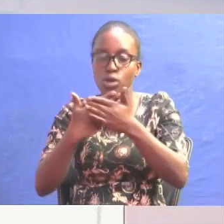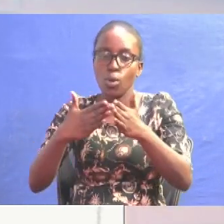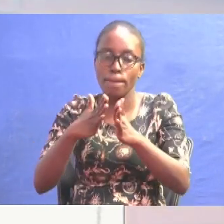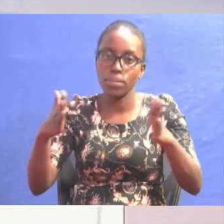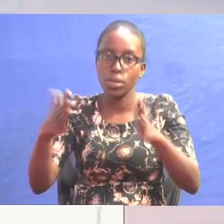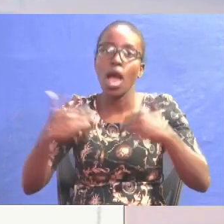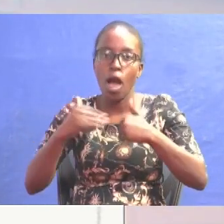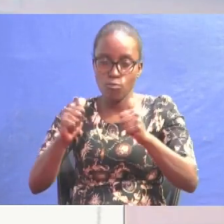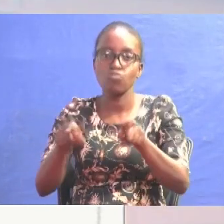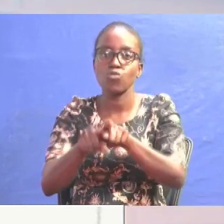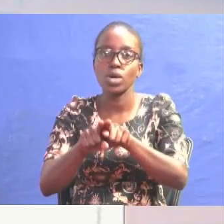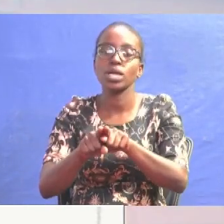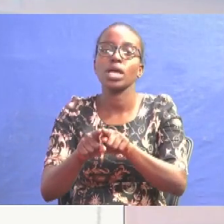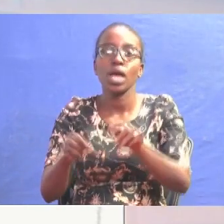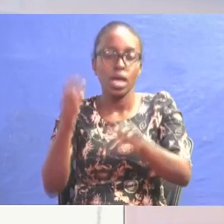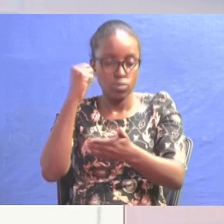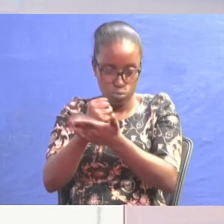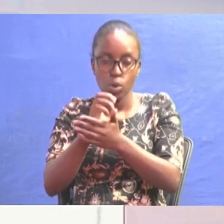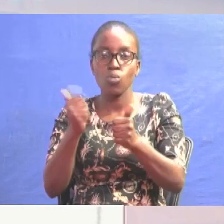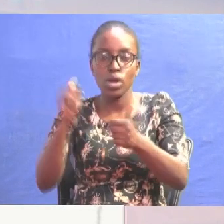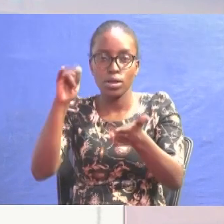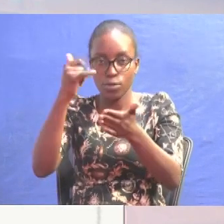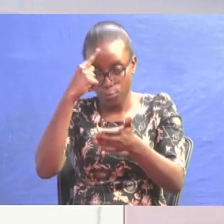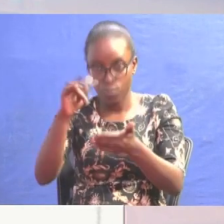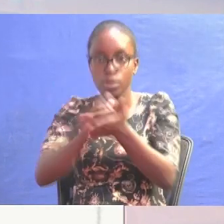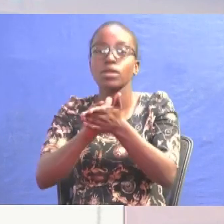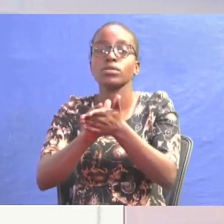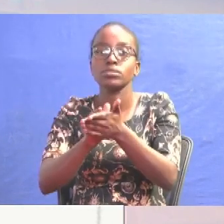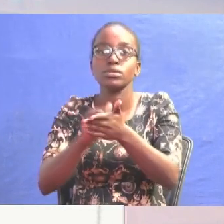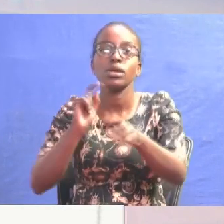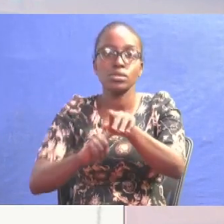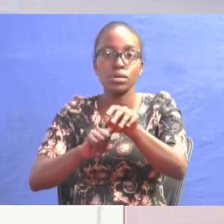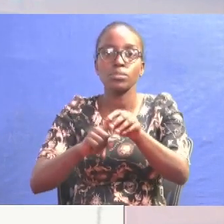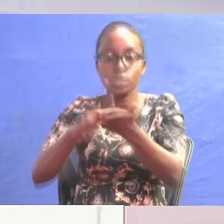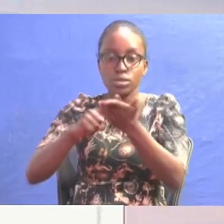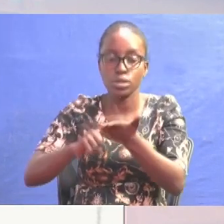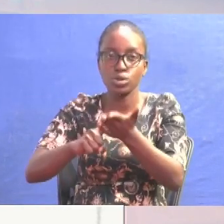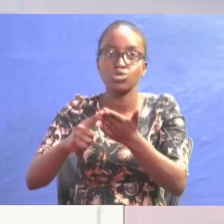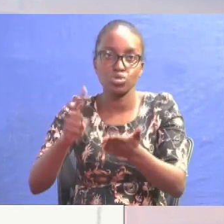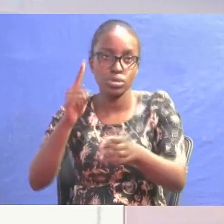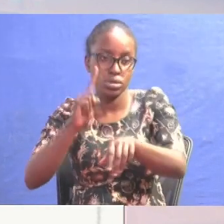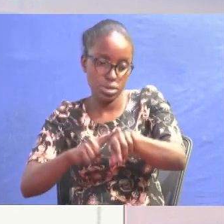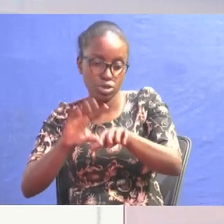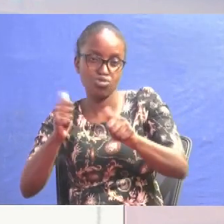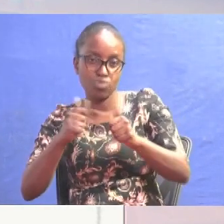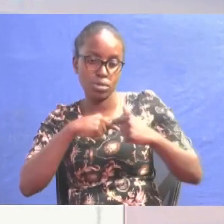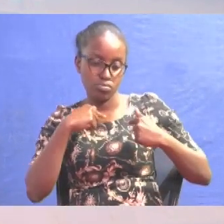we appreciate for that, you know, very important discussion that touches the heart and, of